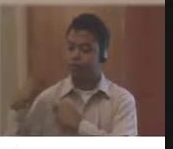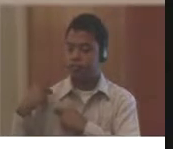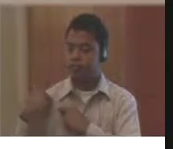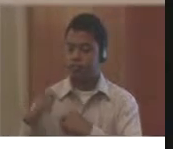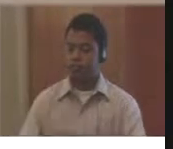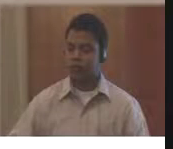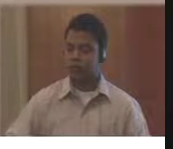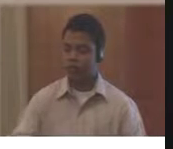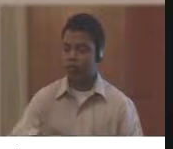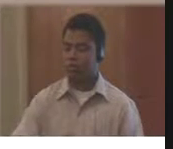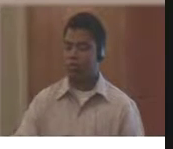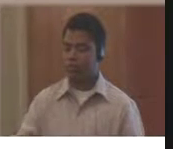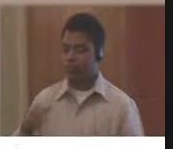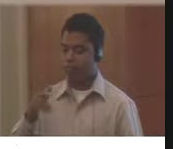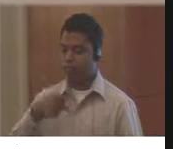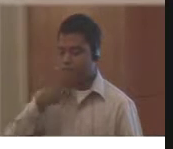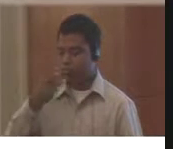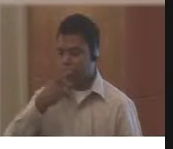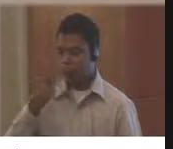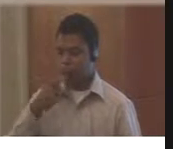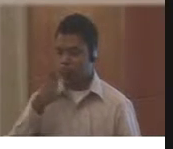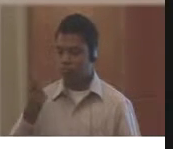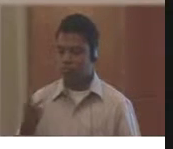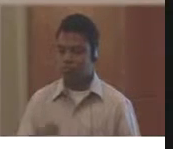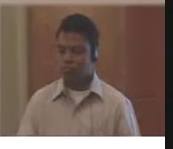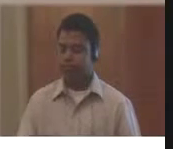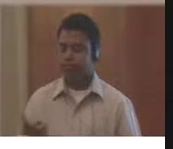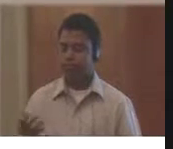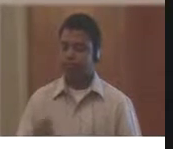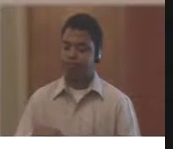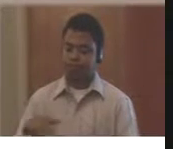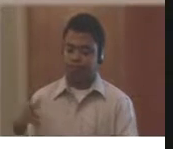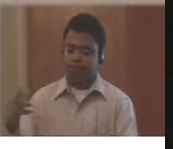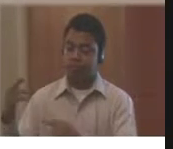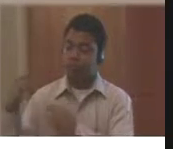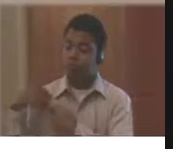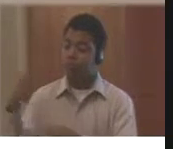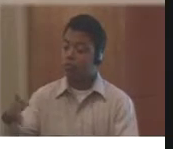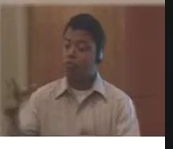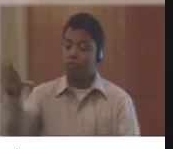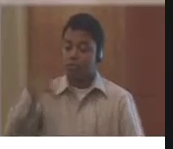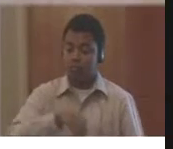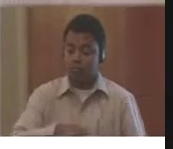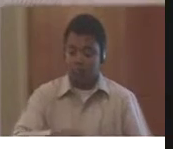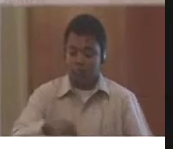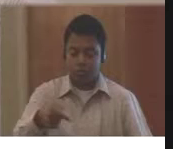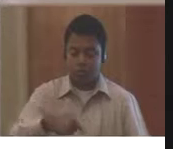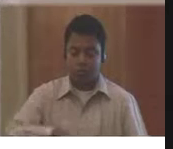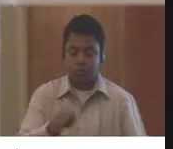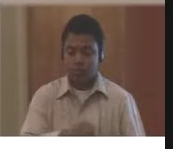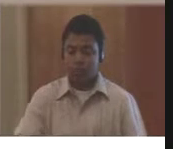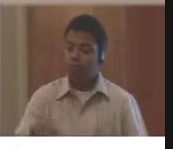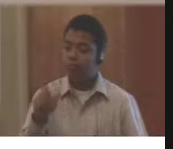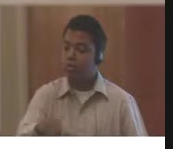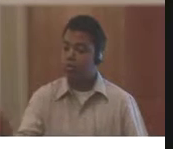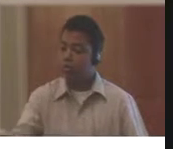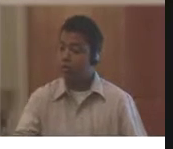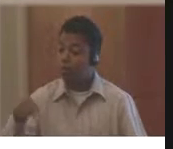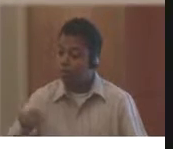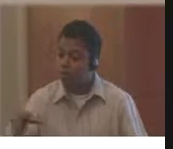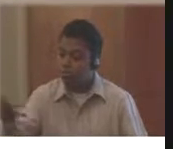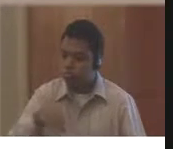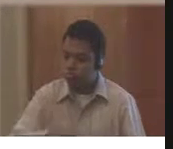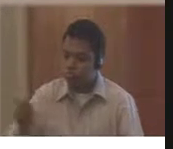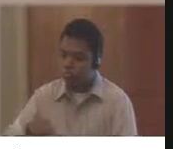Highlight that the responsibility of the private sector in building sustainable development should be registered within the mainstream efforts of all actors involved in risk